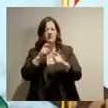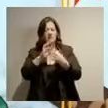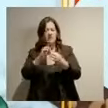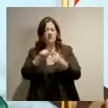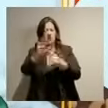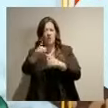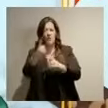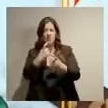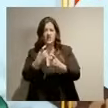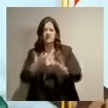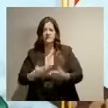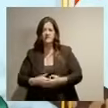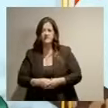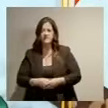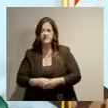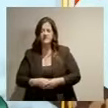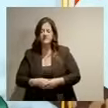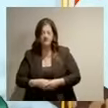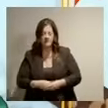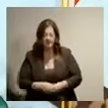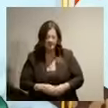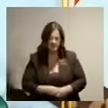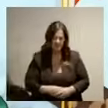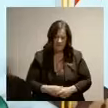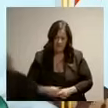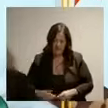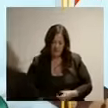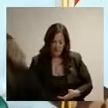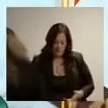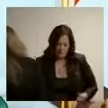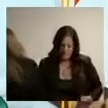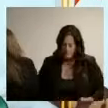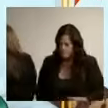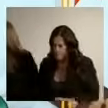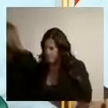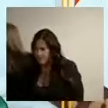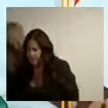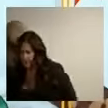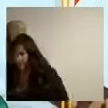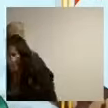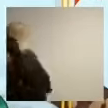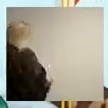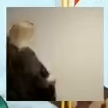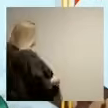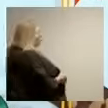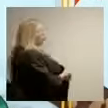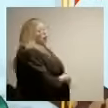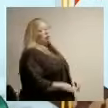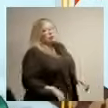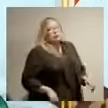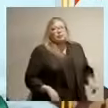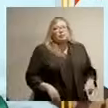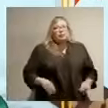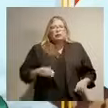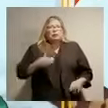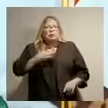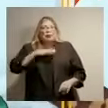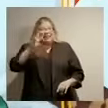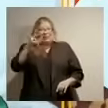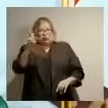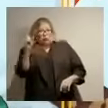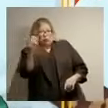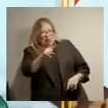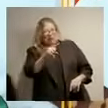that was extremely thorough. Thank you. My second question, Governor, I think it's only been 2 years Not even quite, since you passed